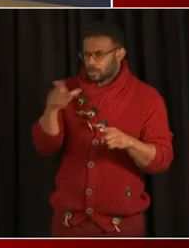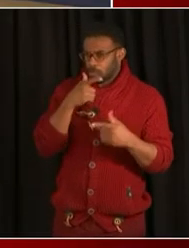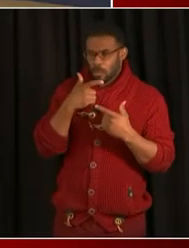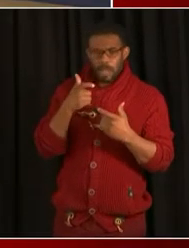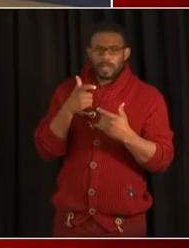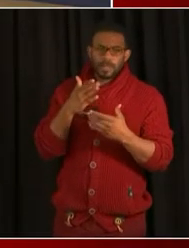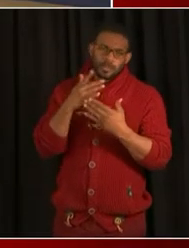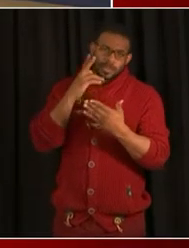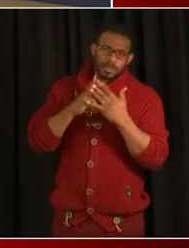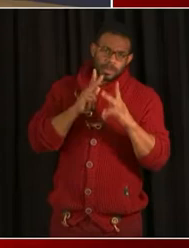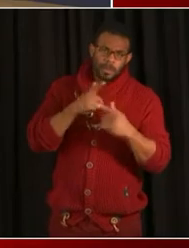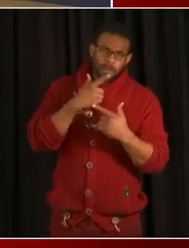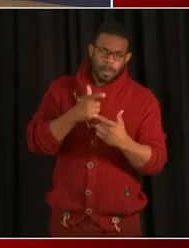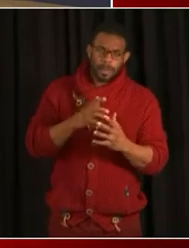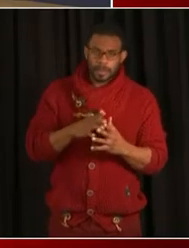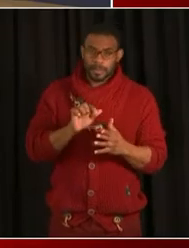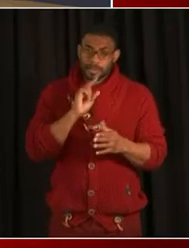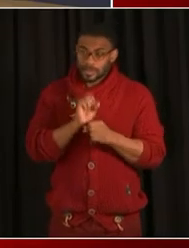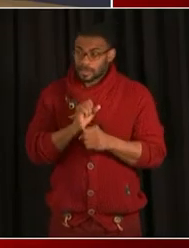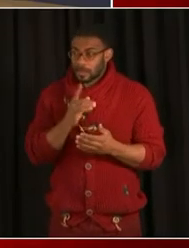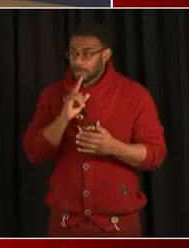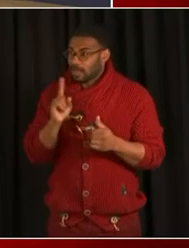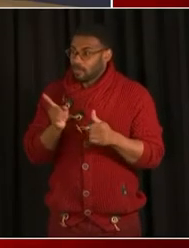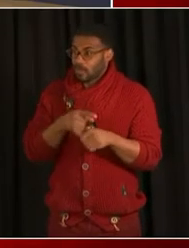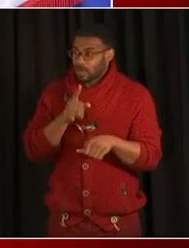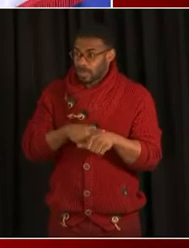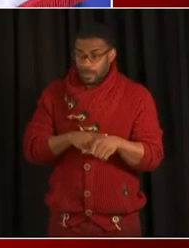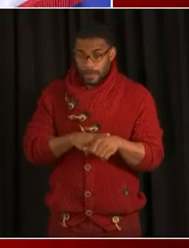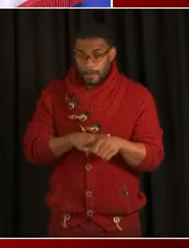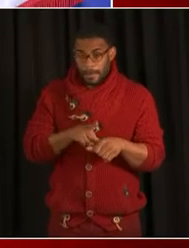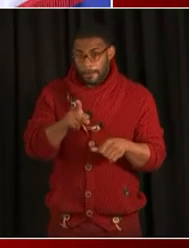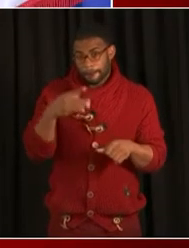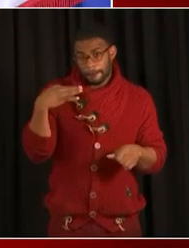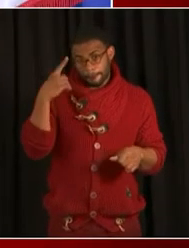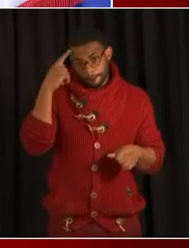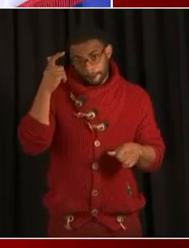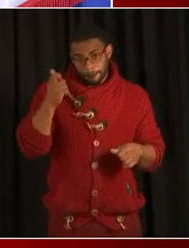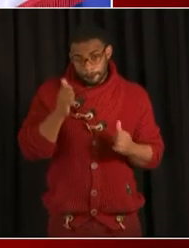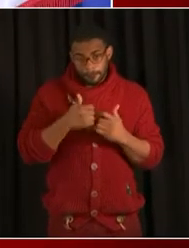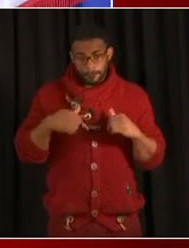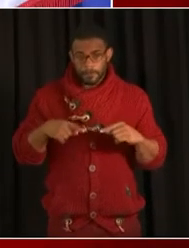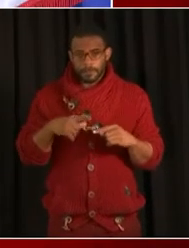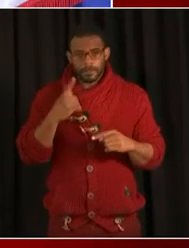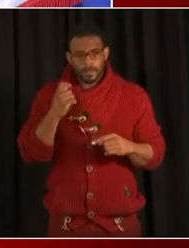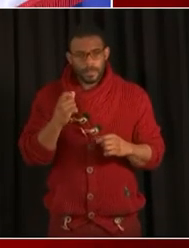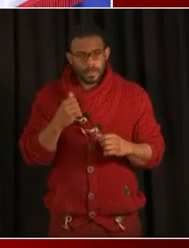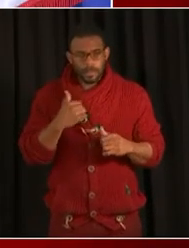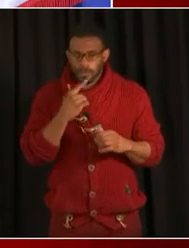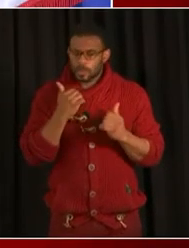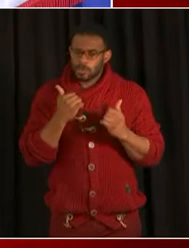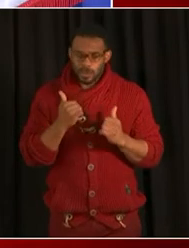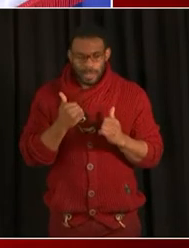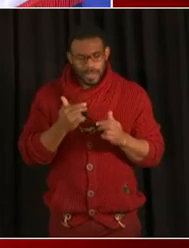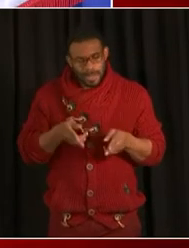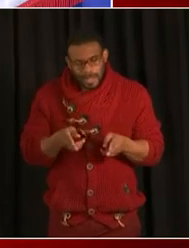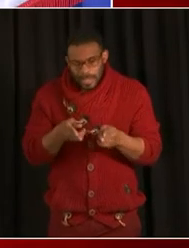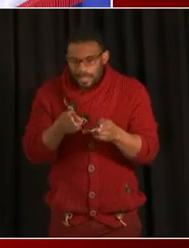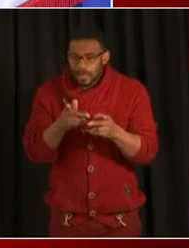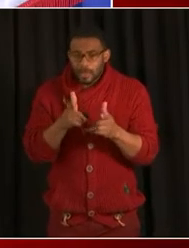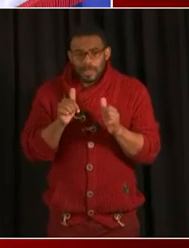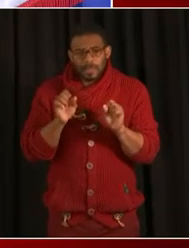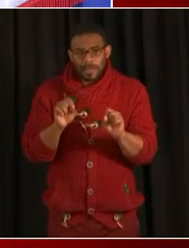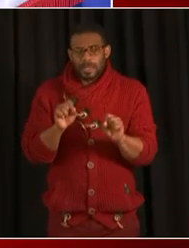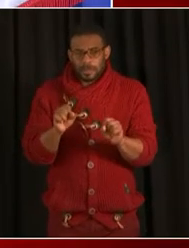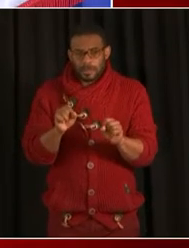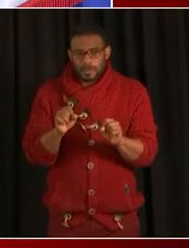too, because for some of the folks watching, this actually may be the first time you've applied for a grant with us. And we are trying to expedite this